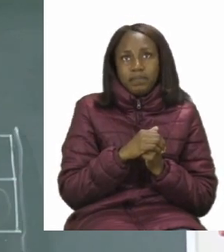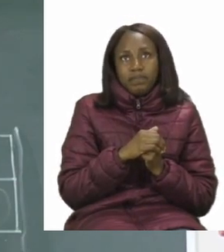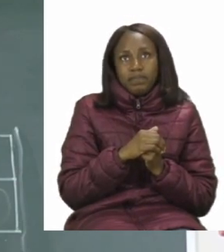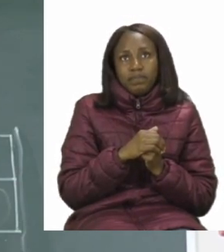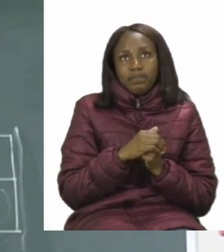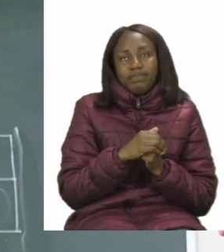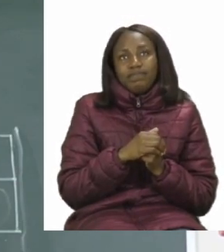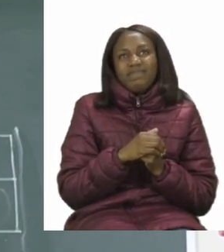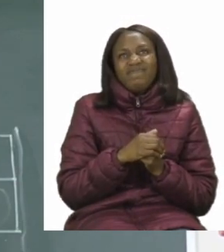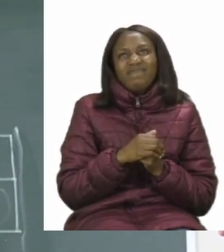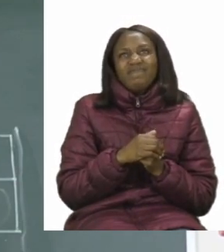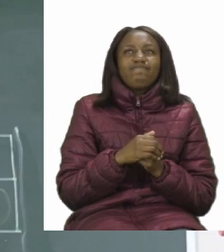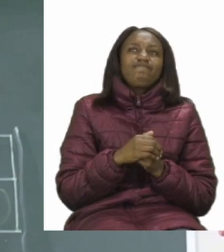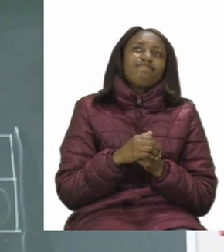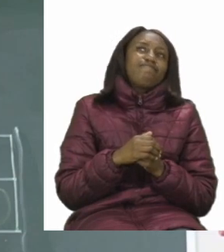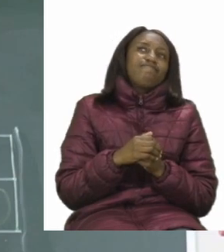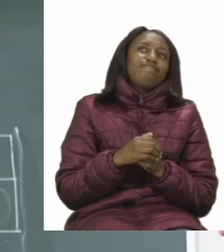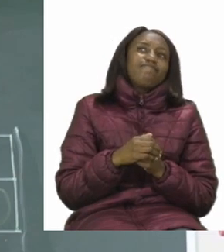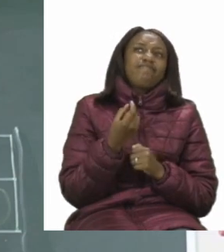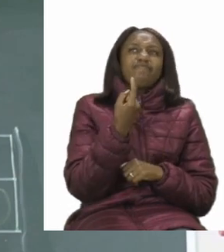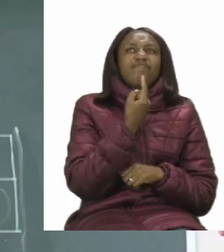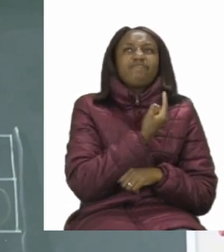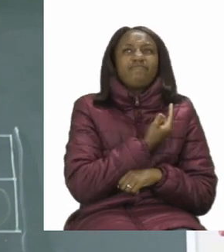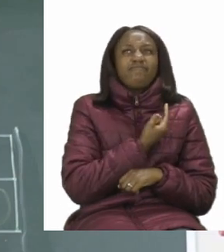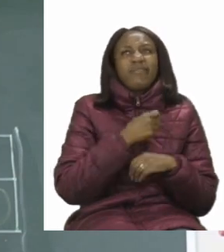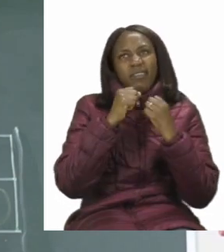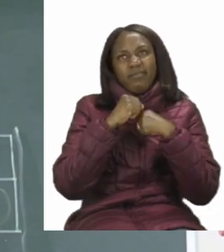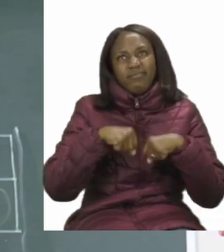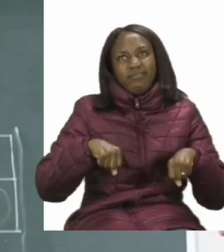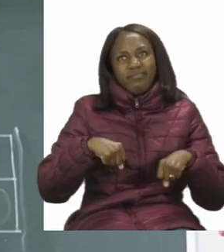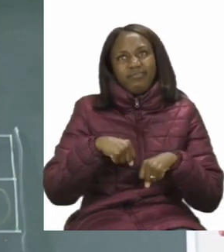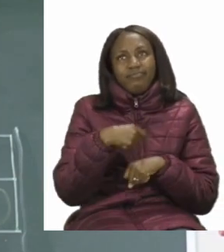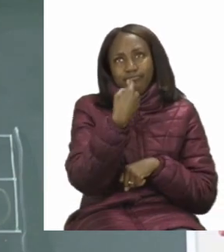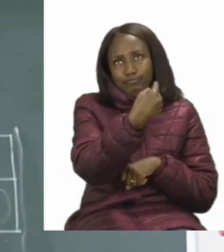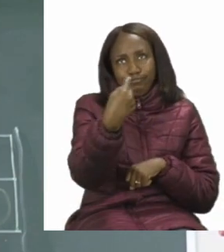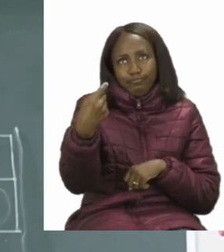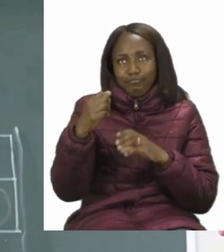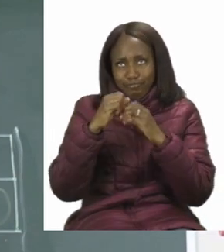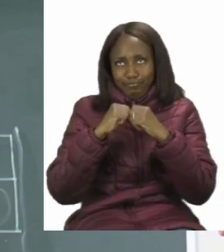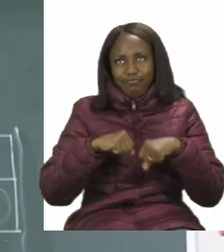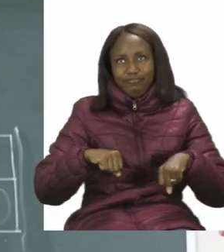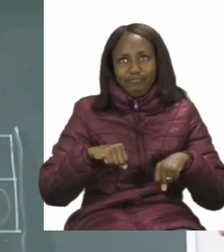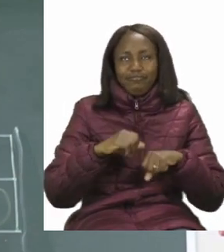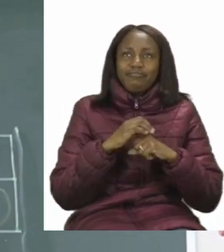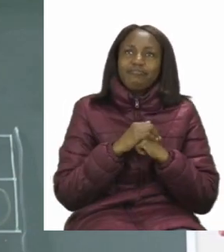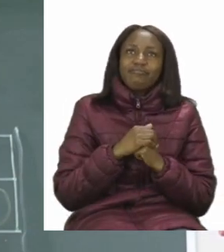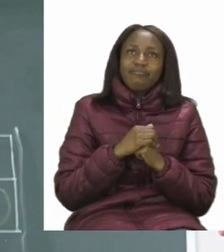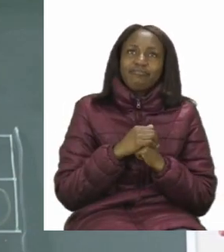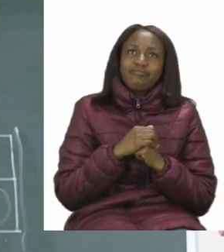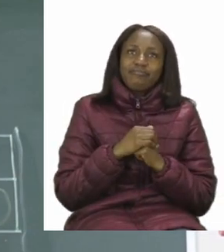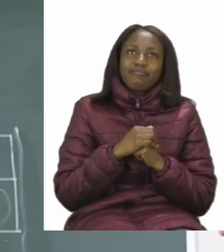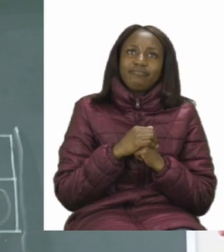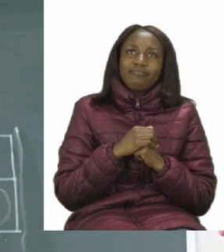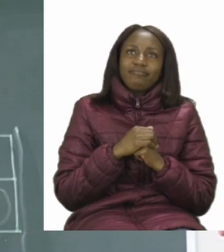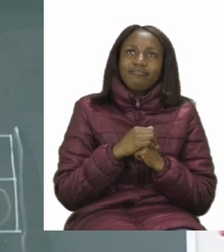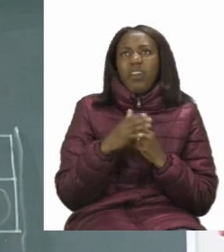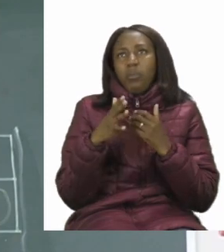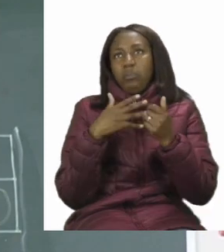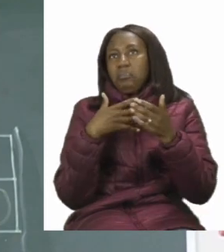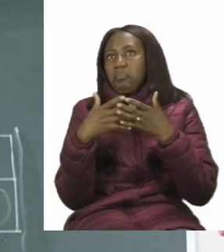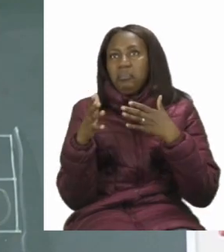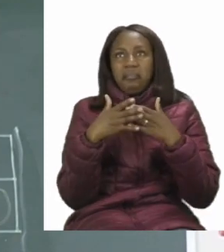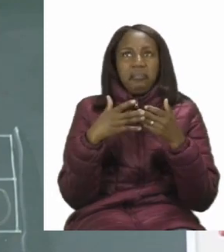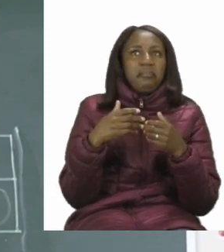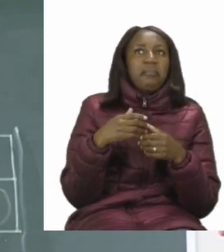out loud by pointing to the numbers, or if you think that will confuse you, you can write down on a separate piece